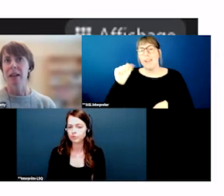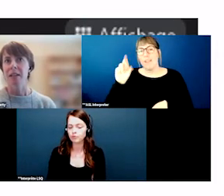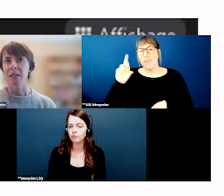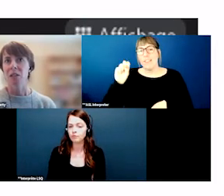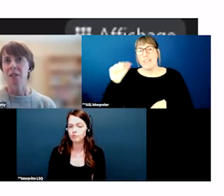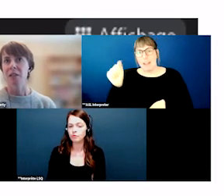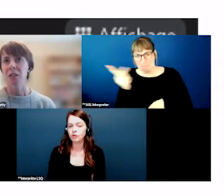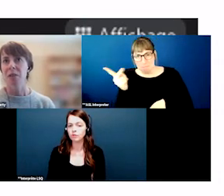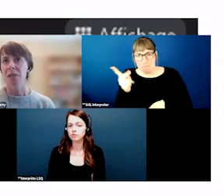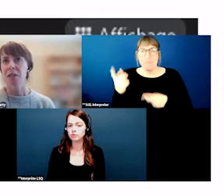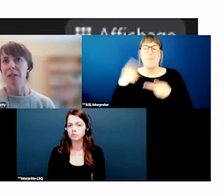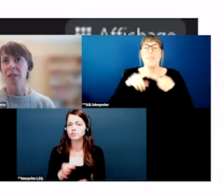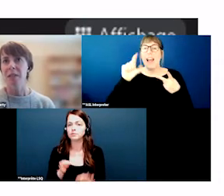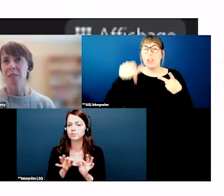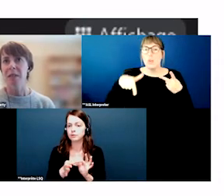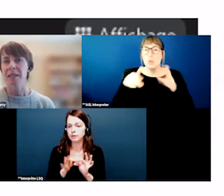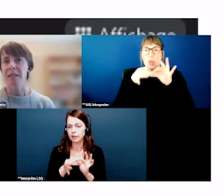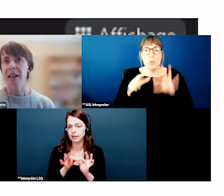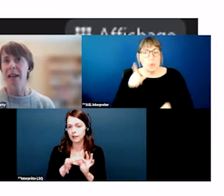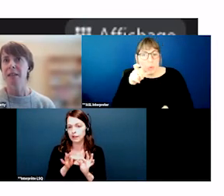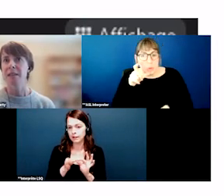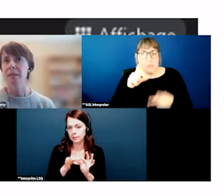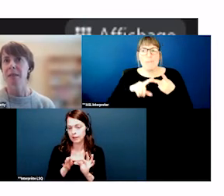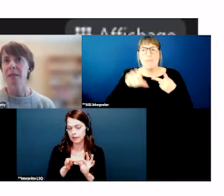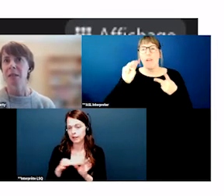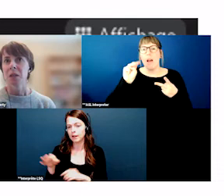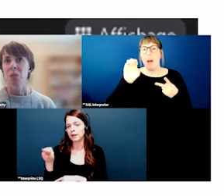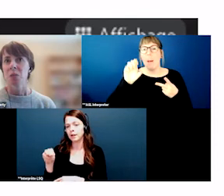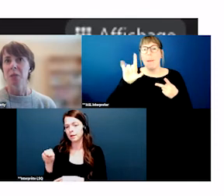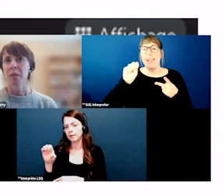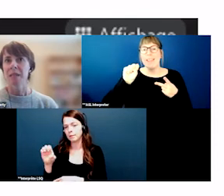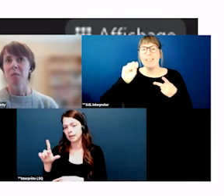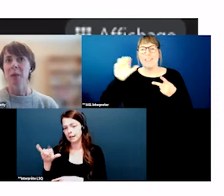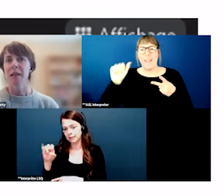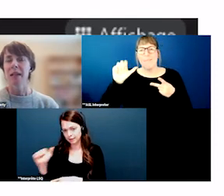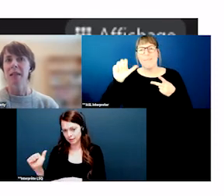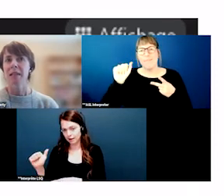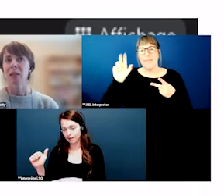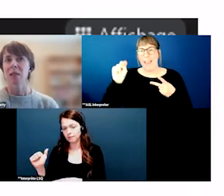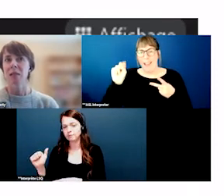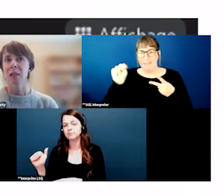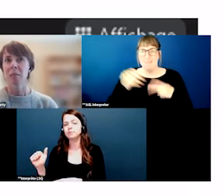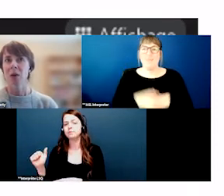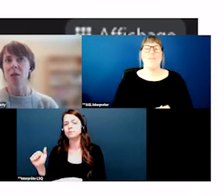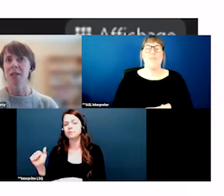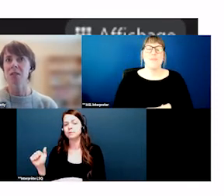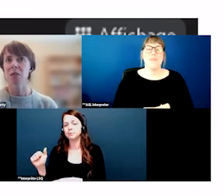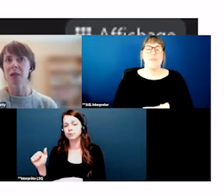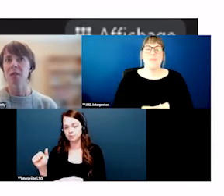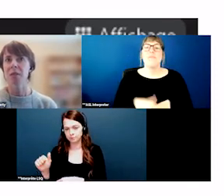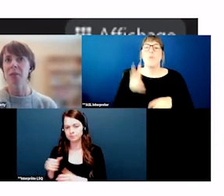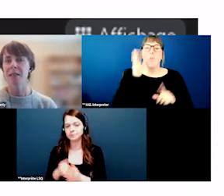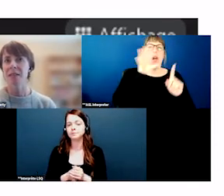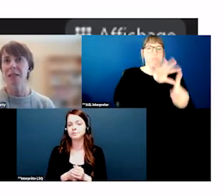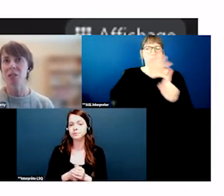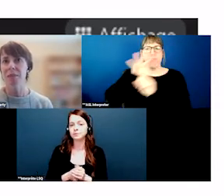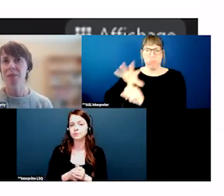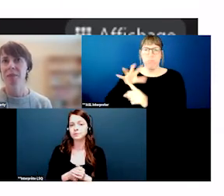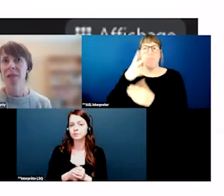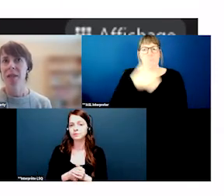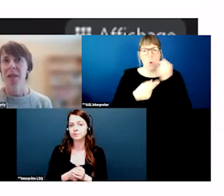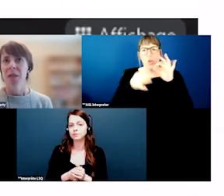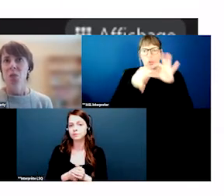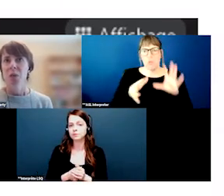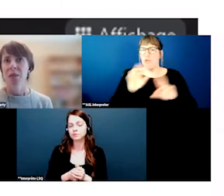our LSQ interpreter is Melissa Ann. We will be spotlighting those components throughout the